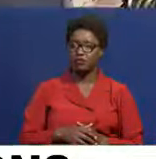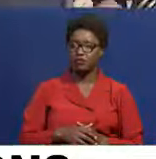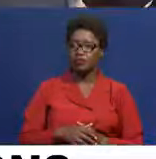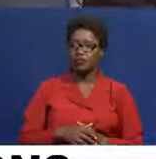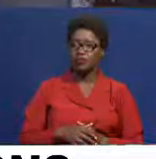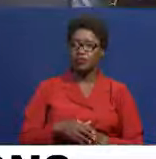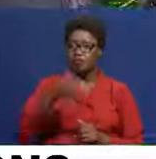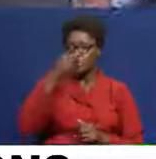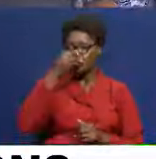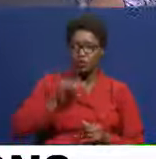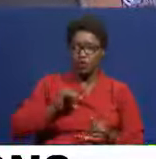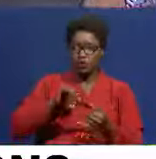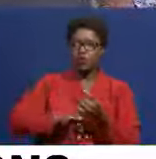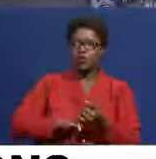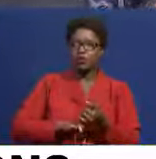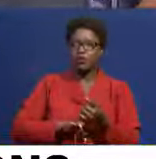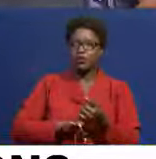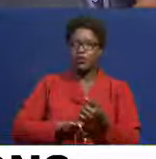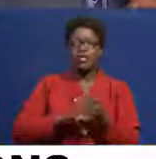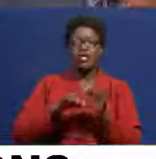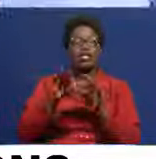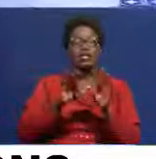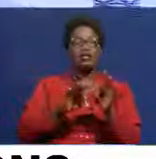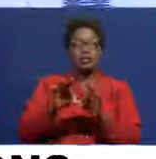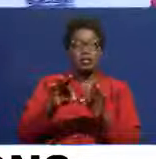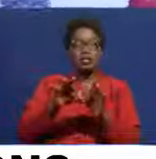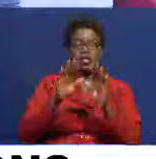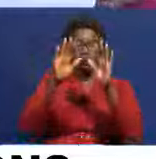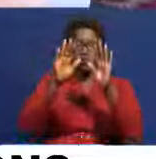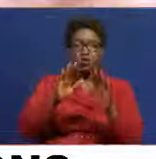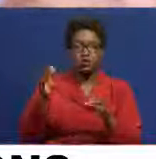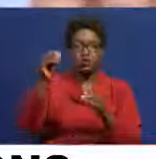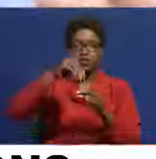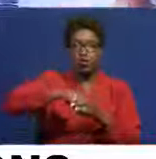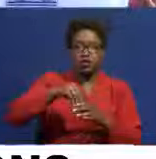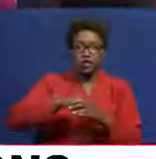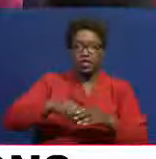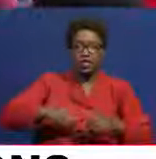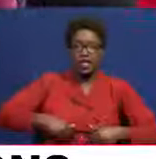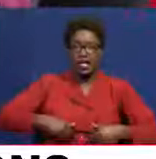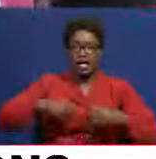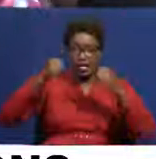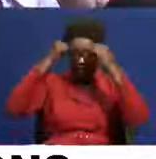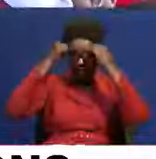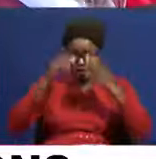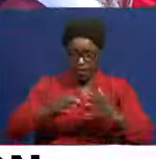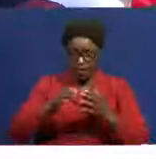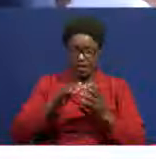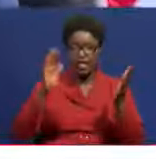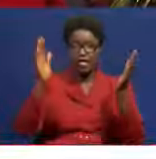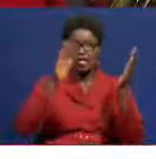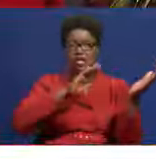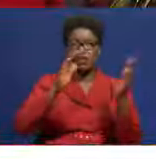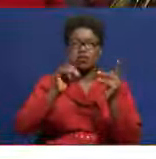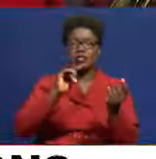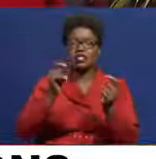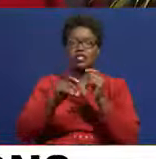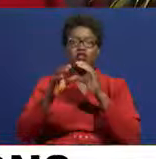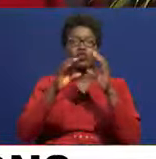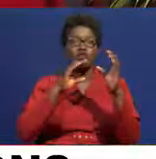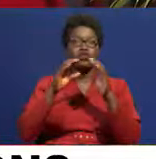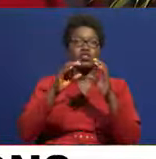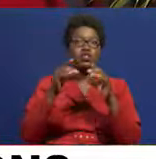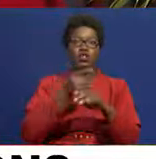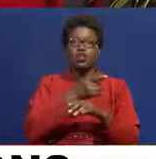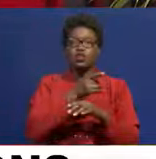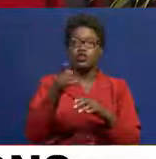First Lady Mama Rachel Ruto highlighted the importance of incorporating the young learners in the climate change conversation. Though